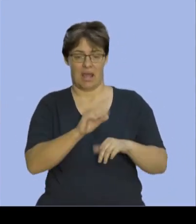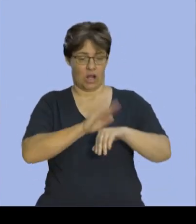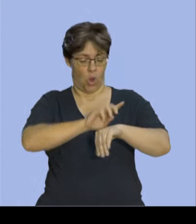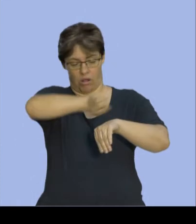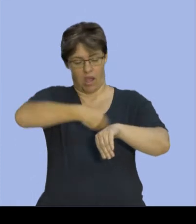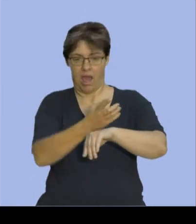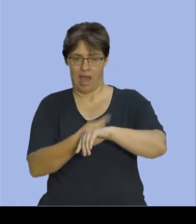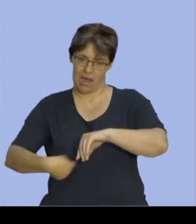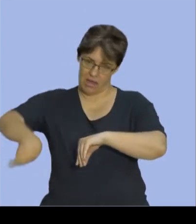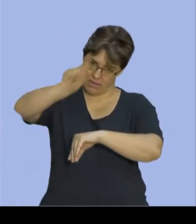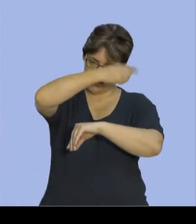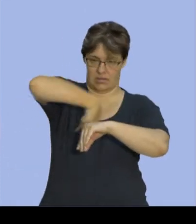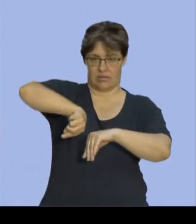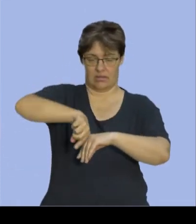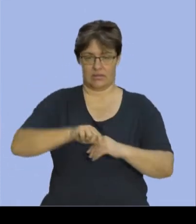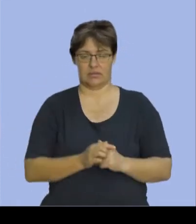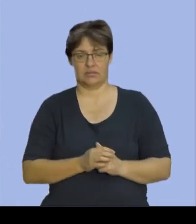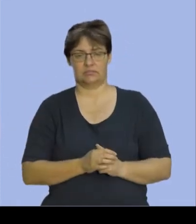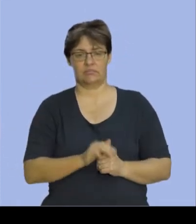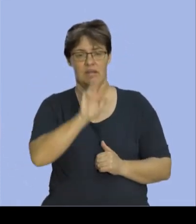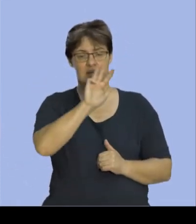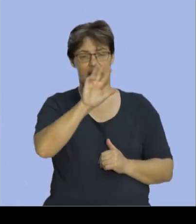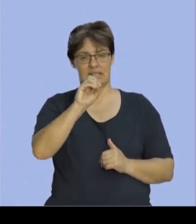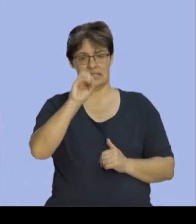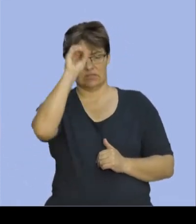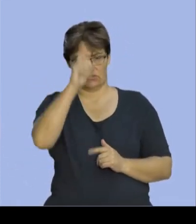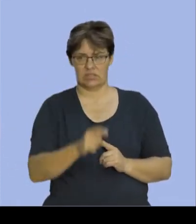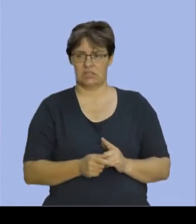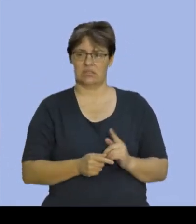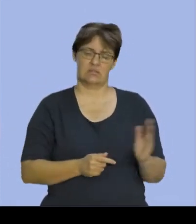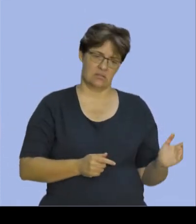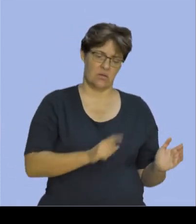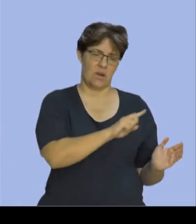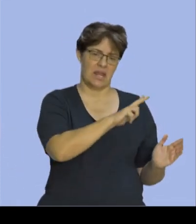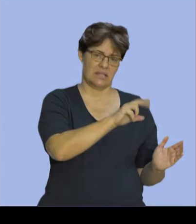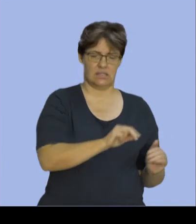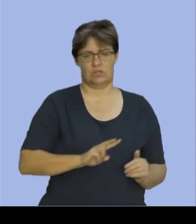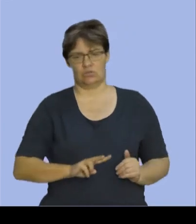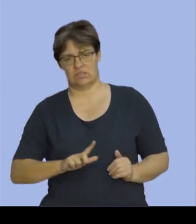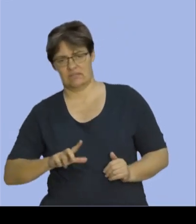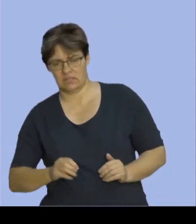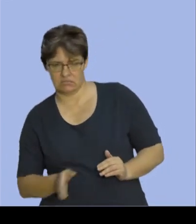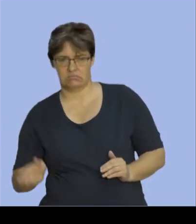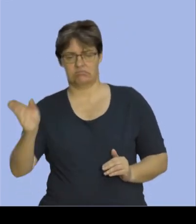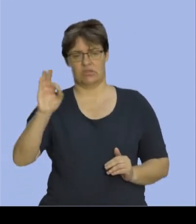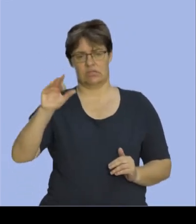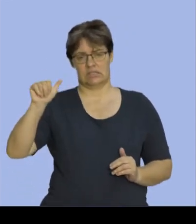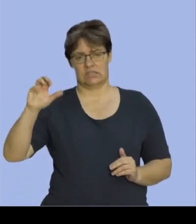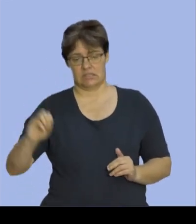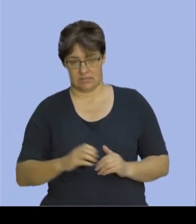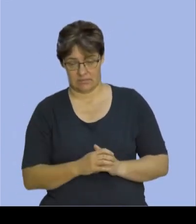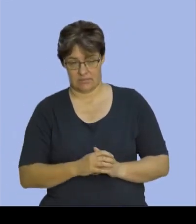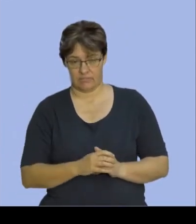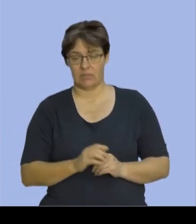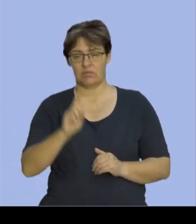anti-clockwise direction. So remember, this will be 90 degrees there, you move like that. So that will be